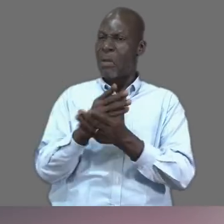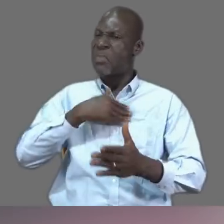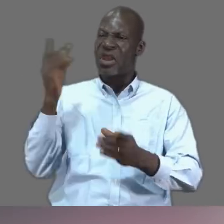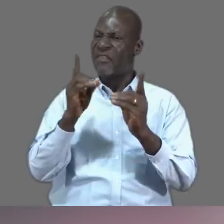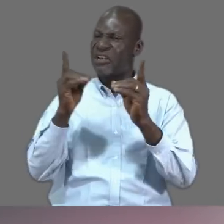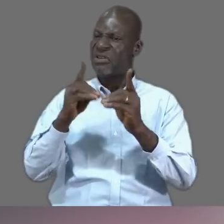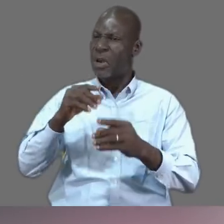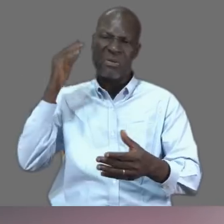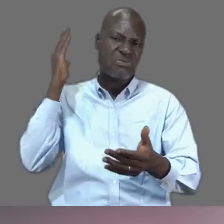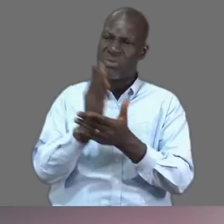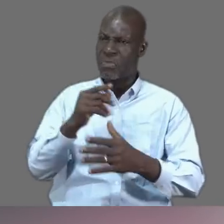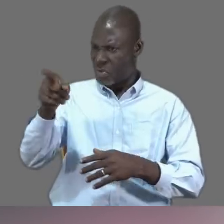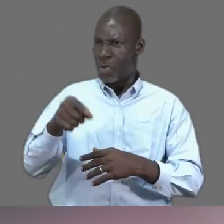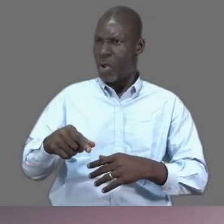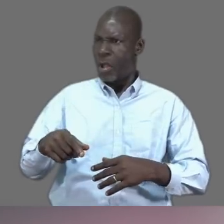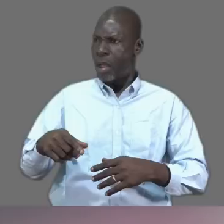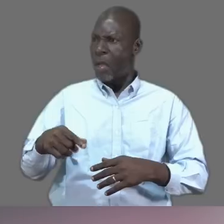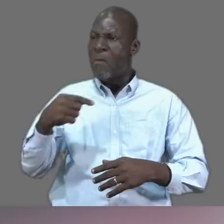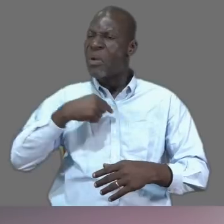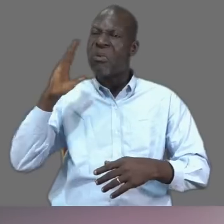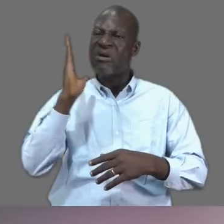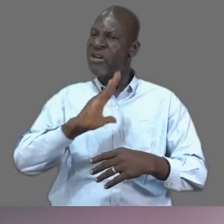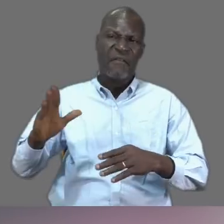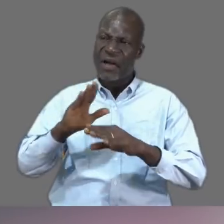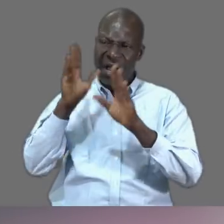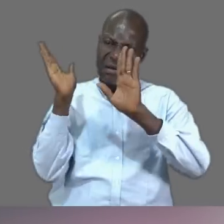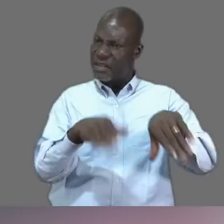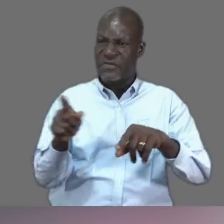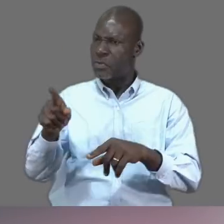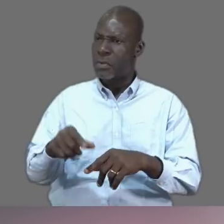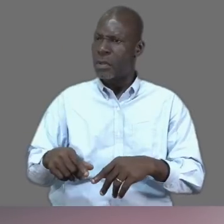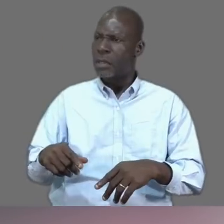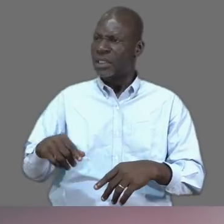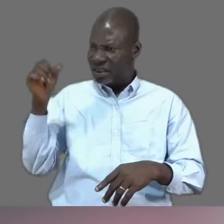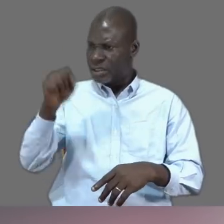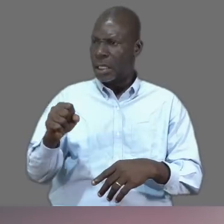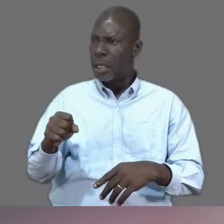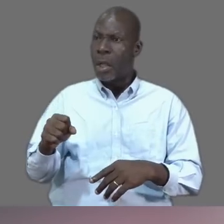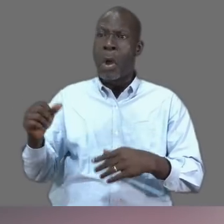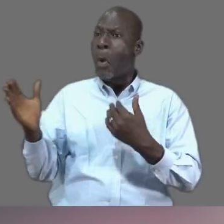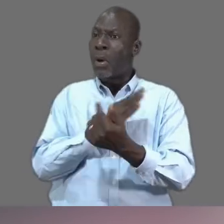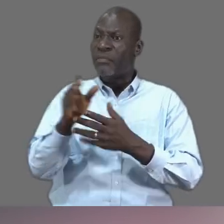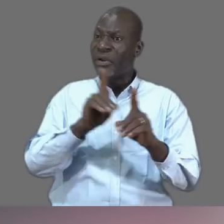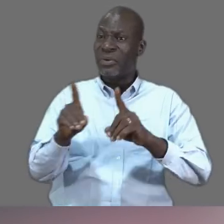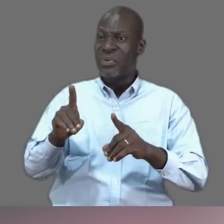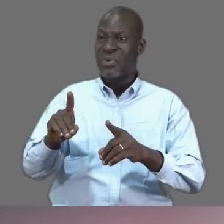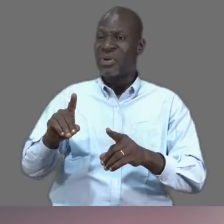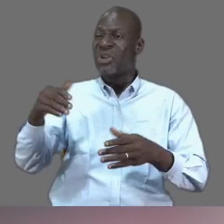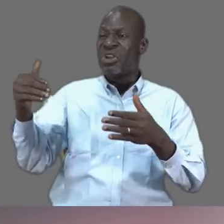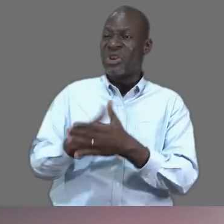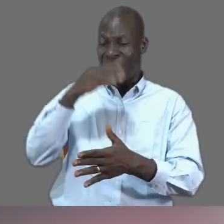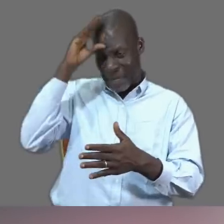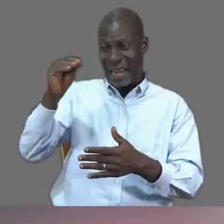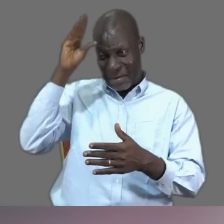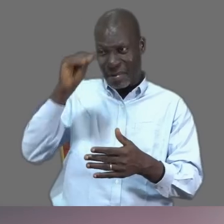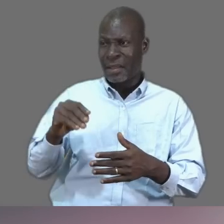watch na. What am I catching on? If you are so watching, what can I say, Jimmy? Dear Muyana, a member of Statue Bubba Bombari to